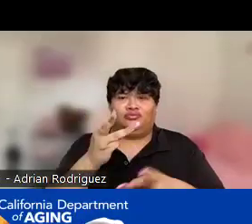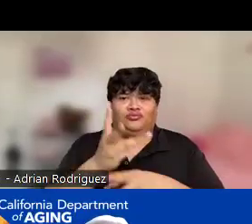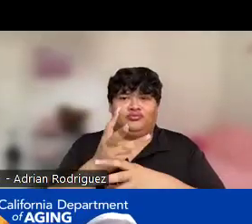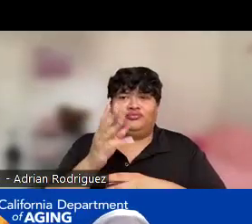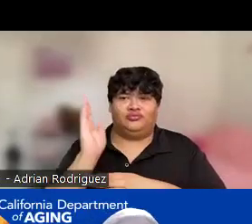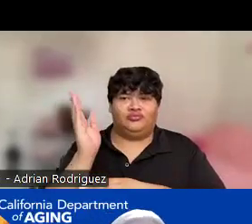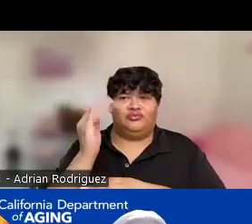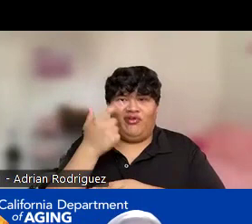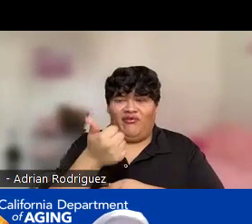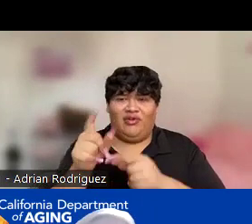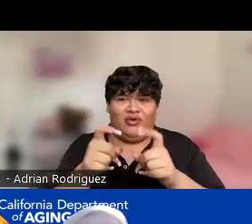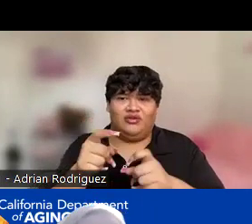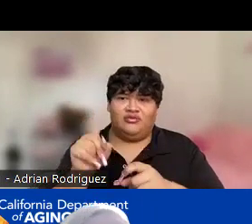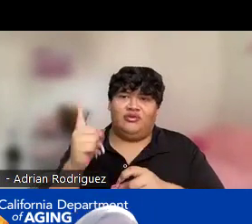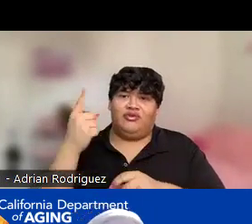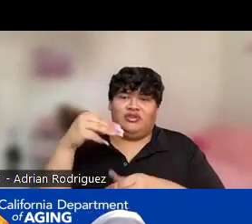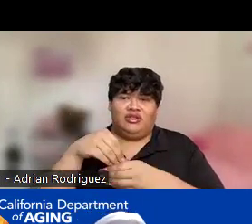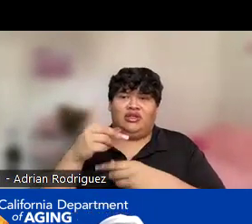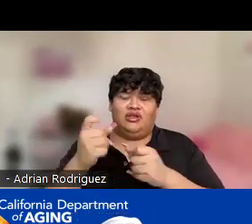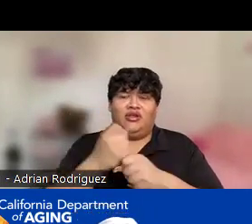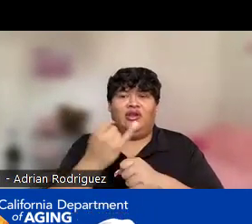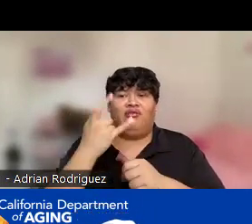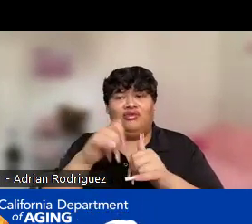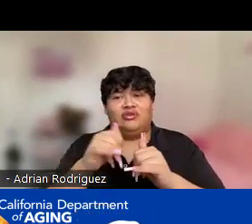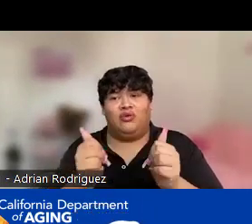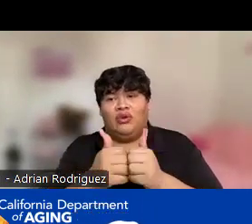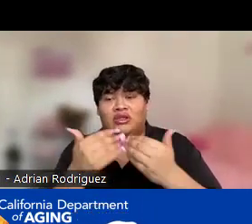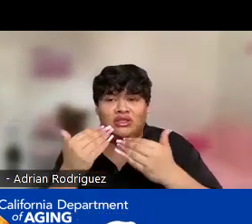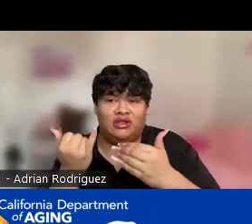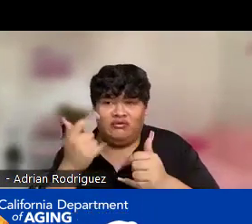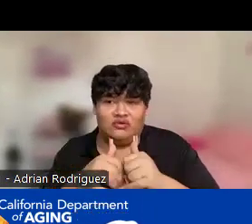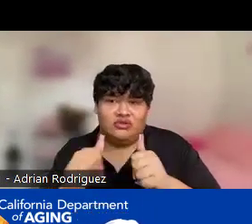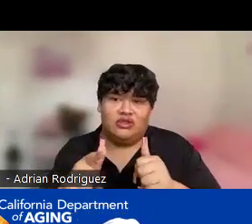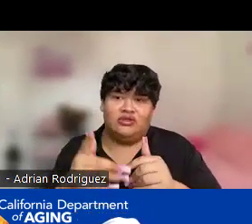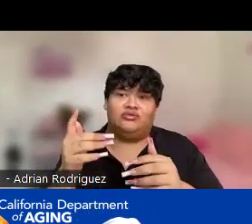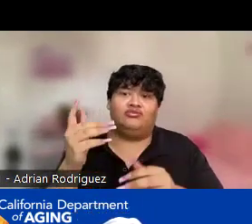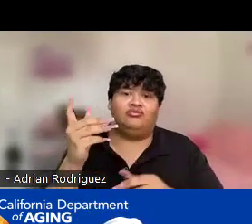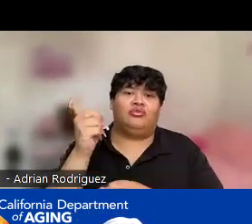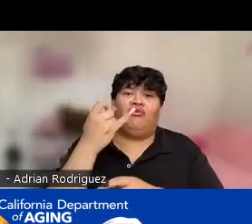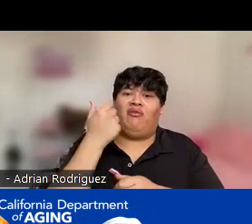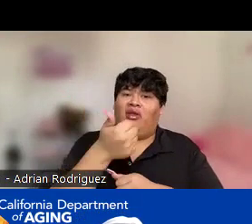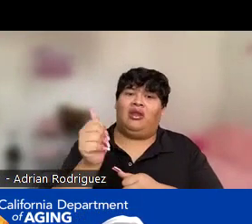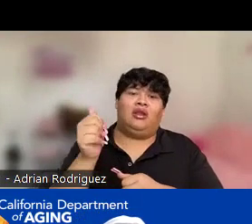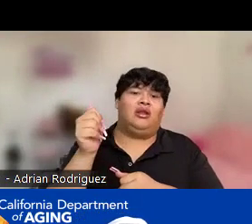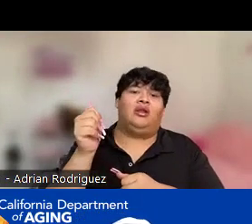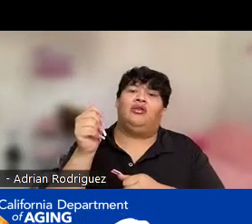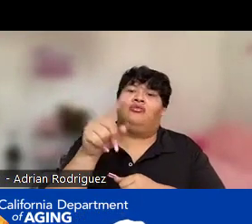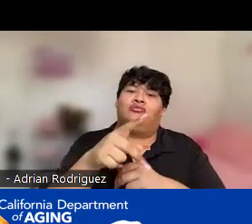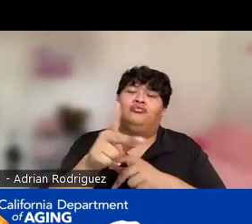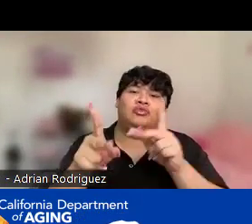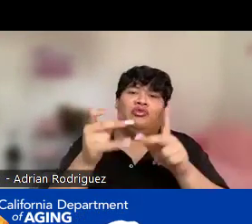Hello, thanks for staying with us. This is the public comment period for our public